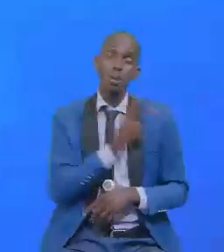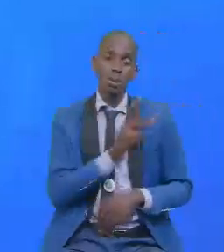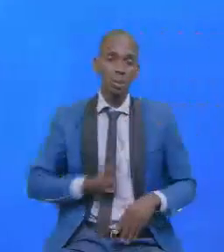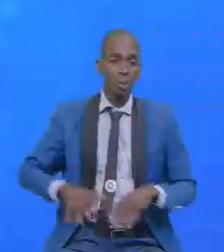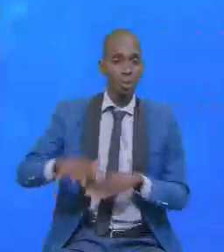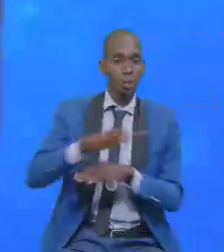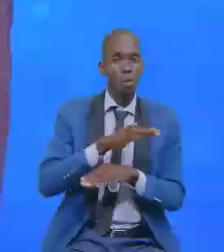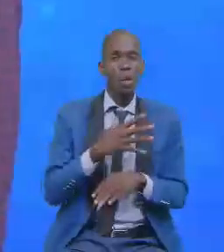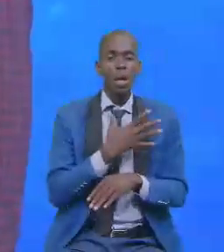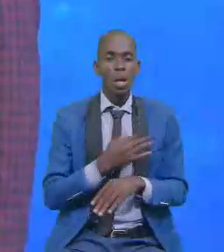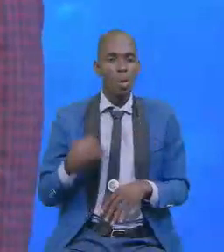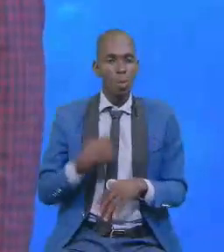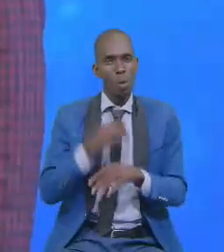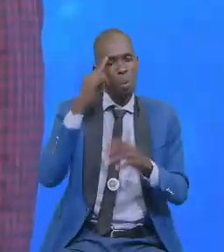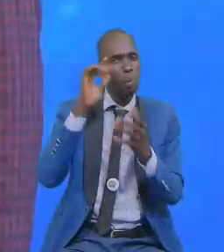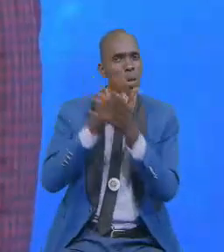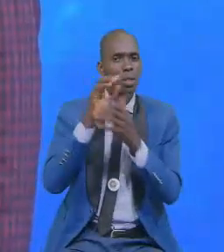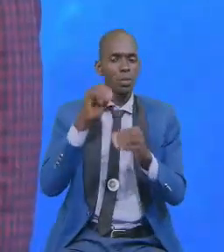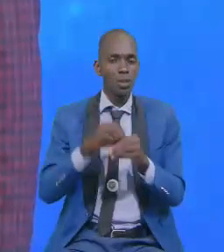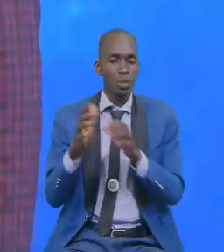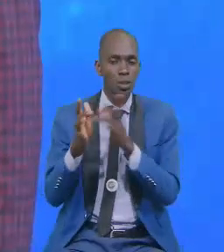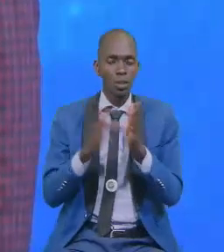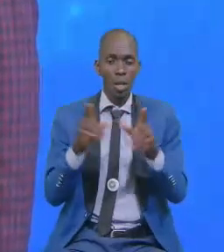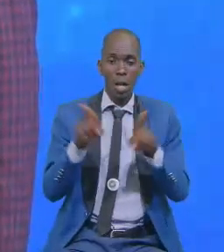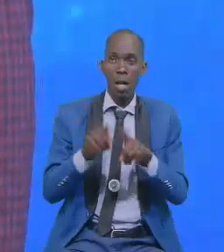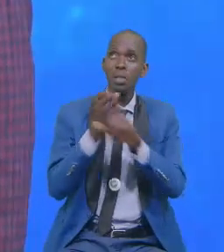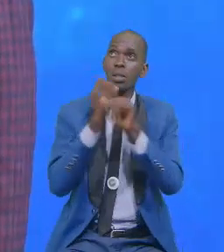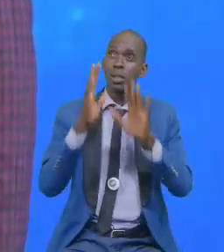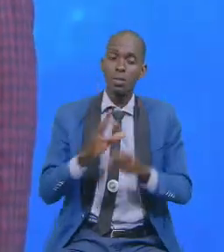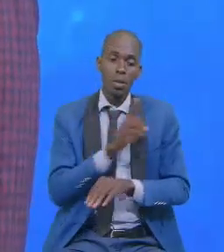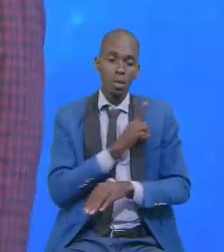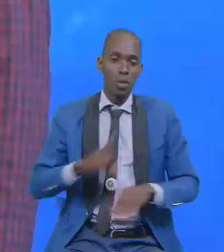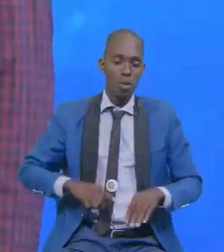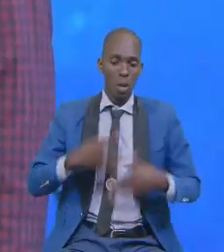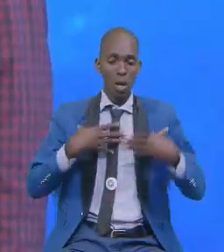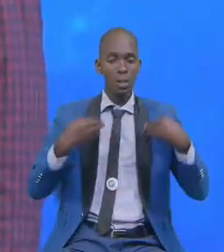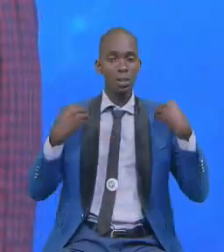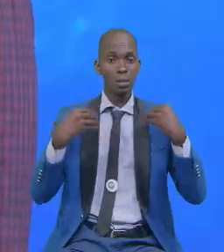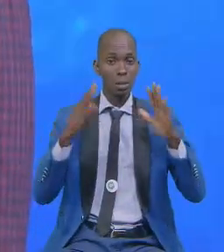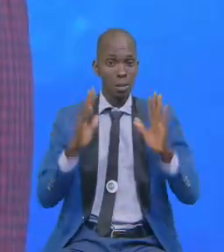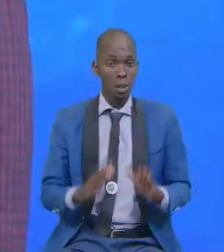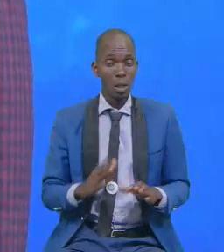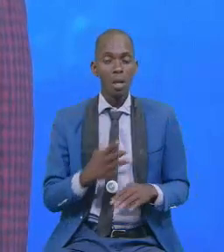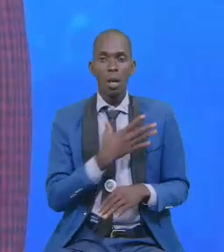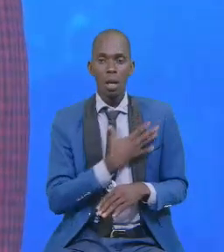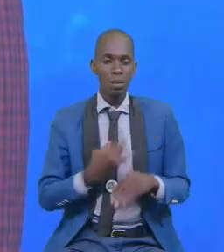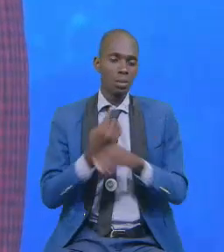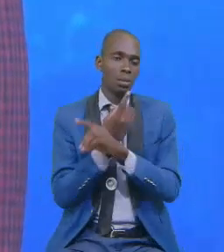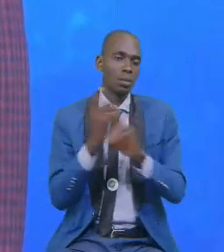we believe on Jesus as Savior, Lord, and Healer, and Deliverer,